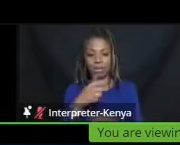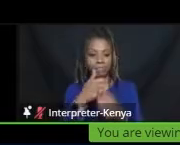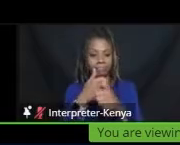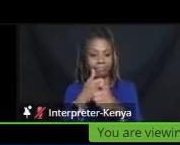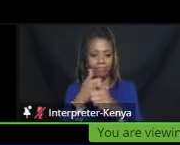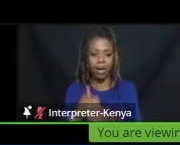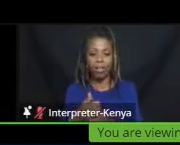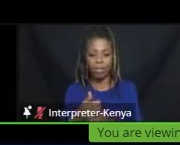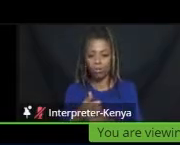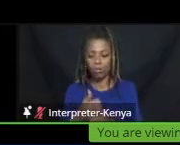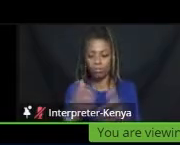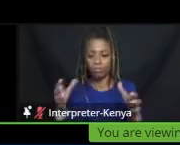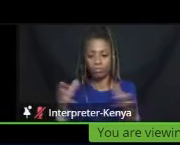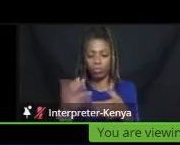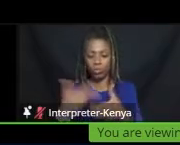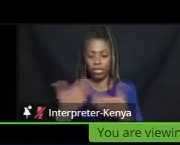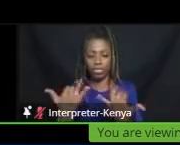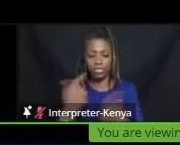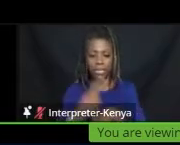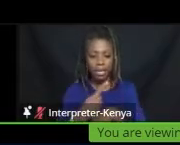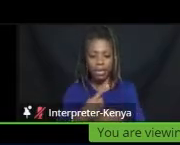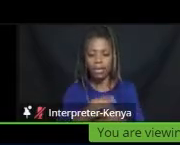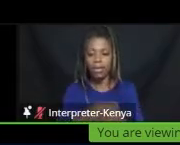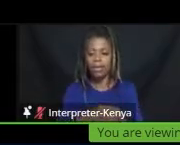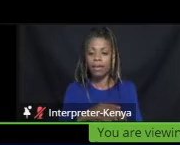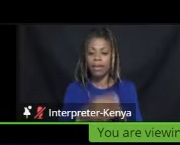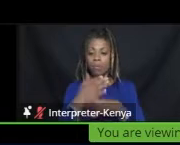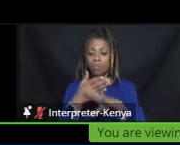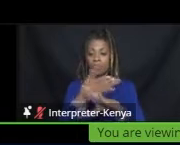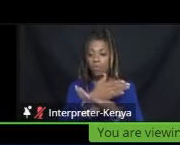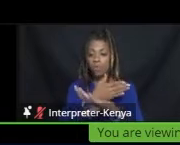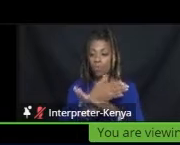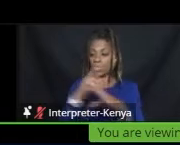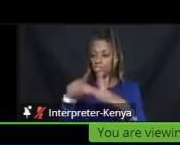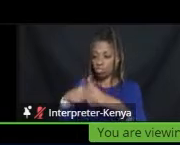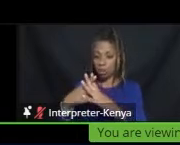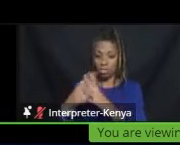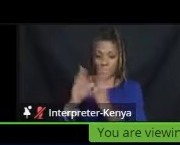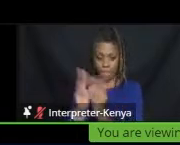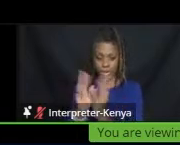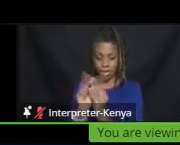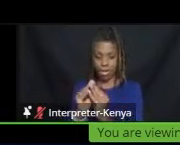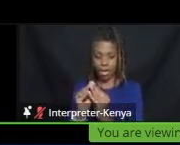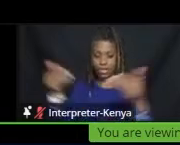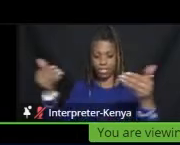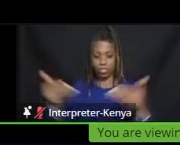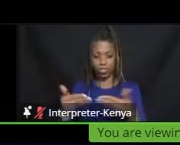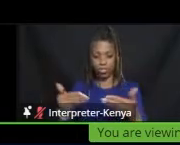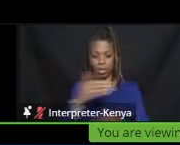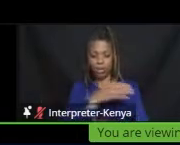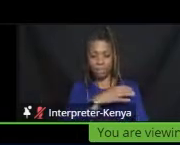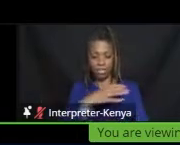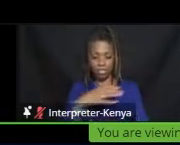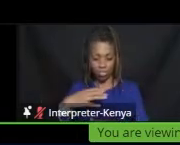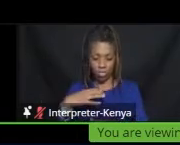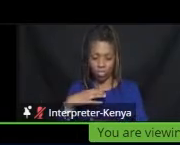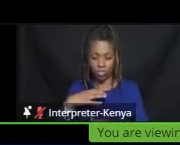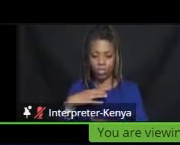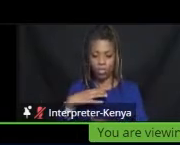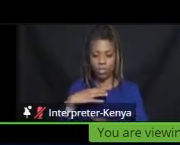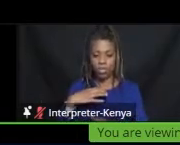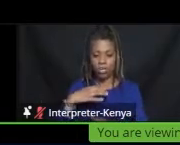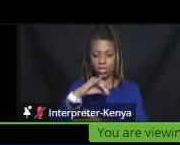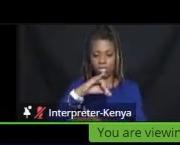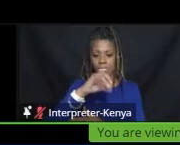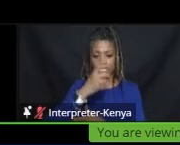important work. Before we get into the particulars of tonight's meeting, I would like to introduce our Commissioner and Chief Learner, Dr. Jason E.